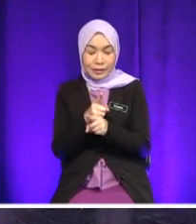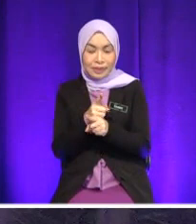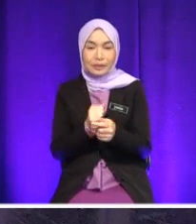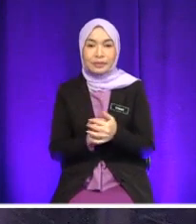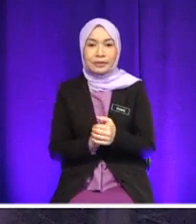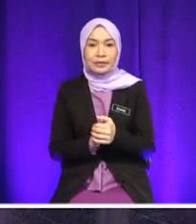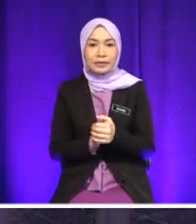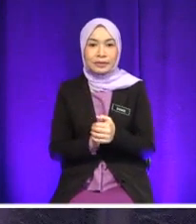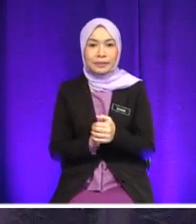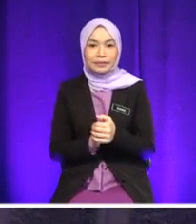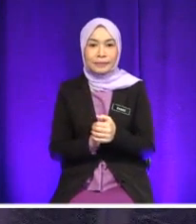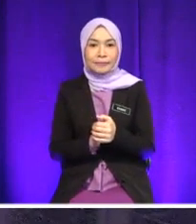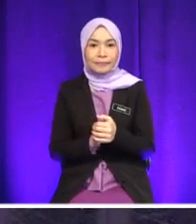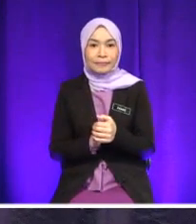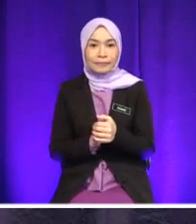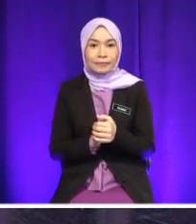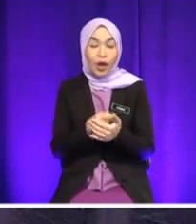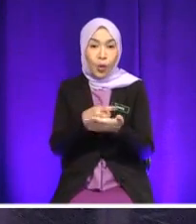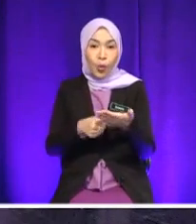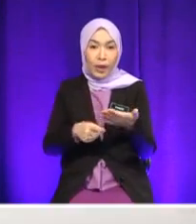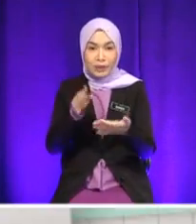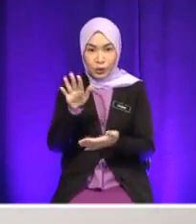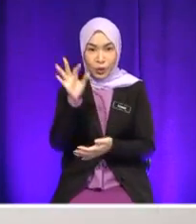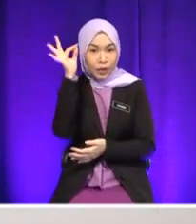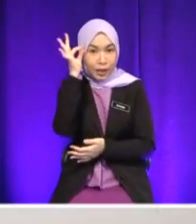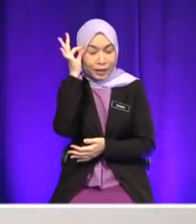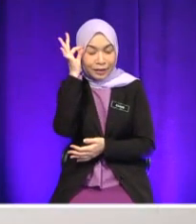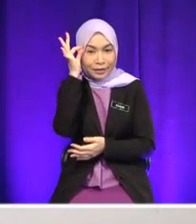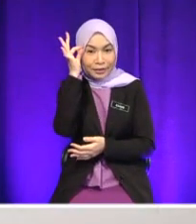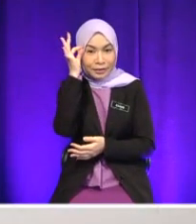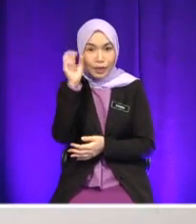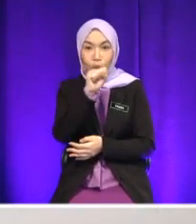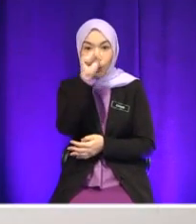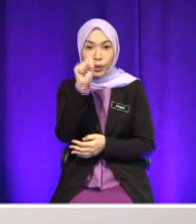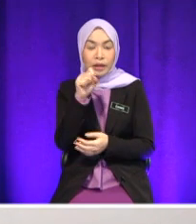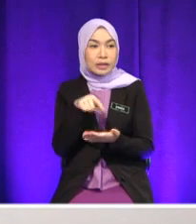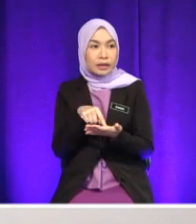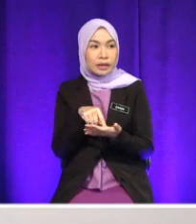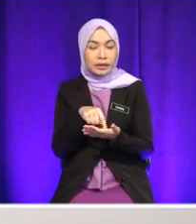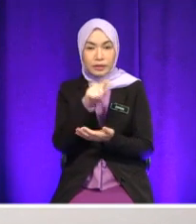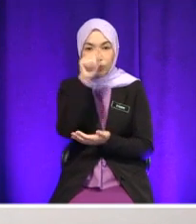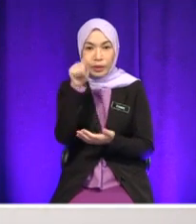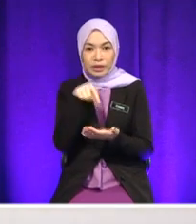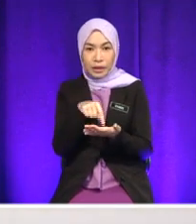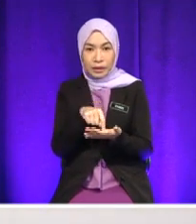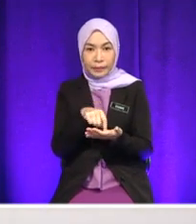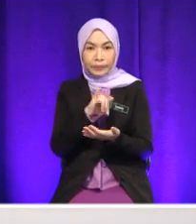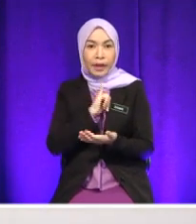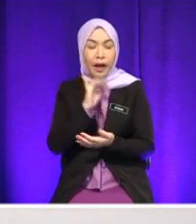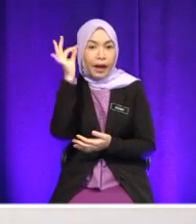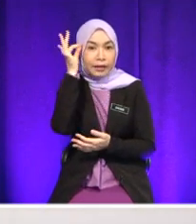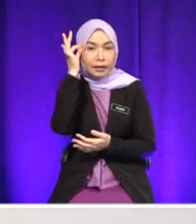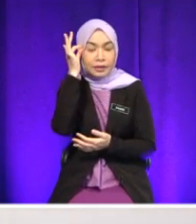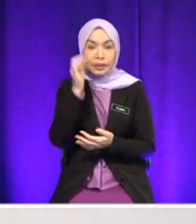Liang? All right, okay, Fu Liang, what do you think for this question? I think it's P, agree in part. Agree in